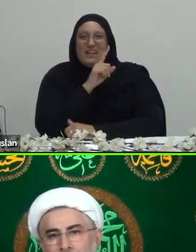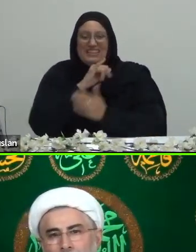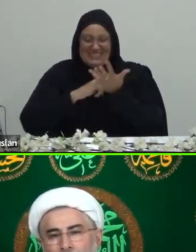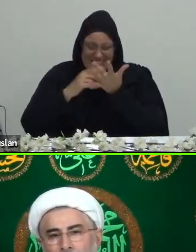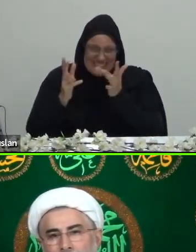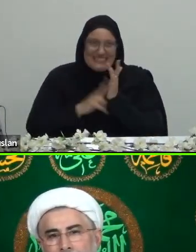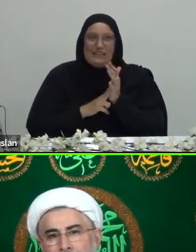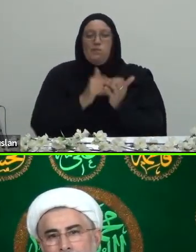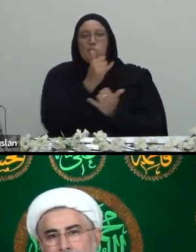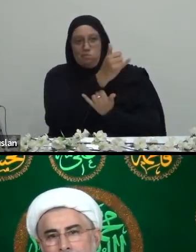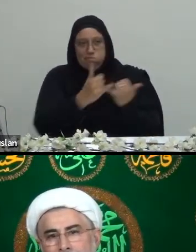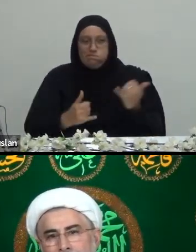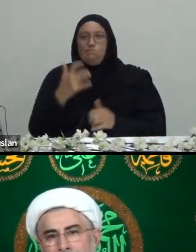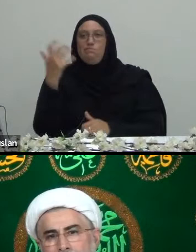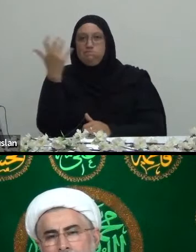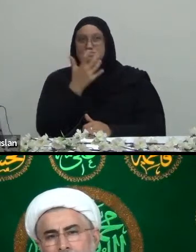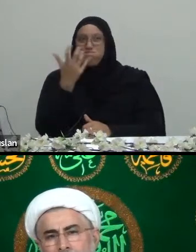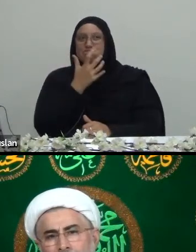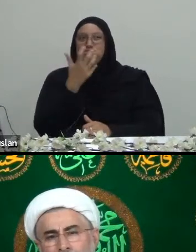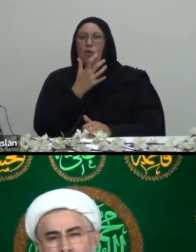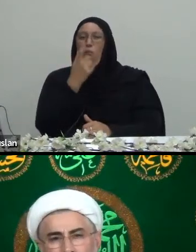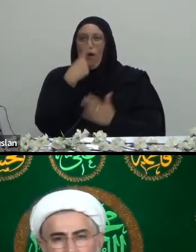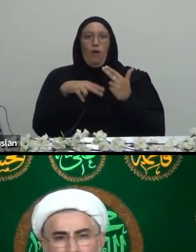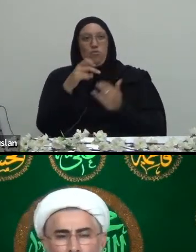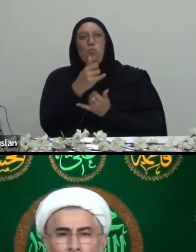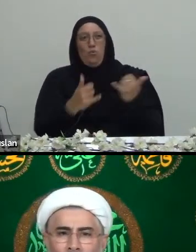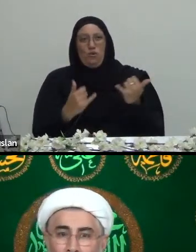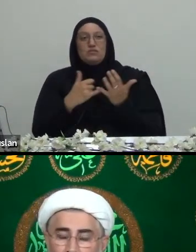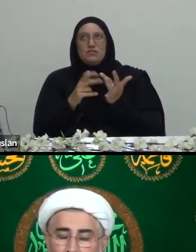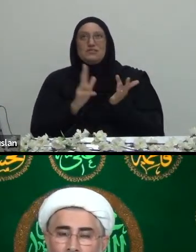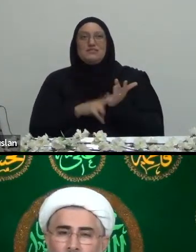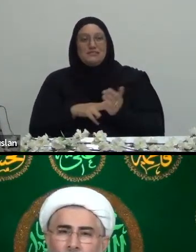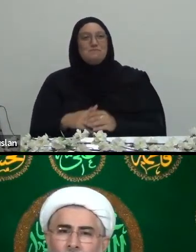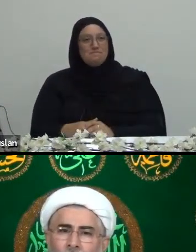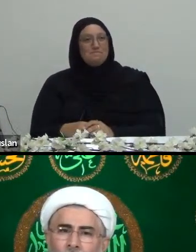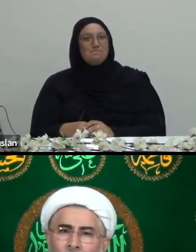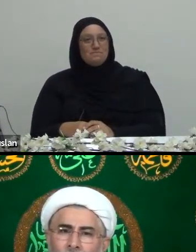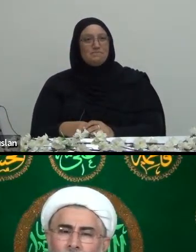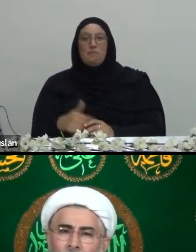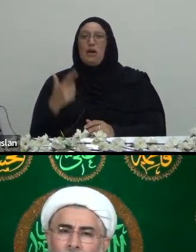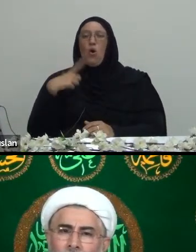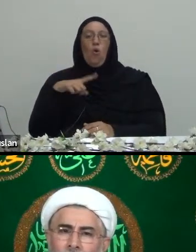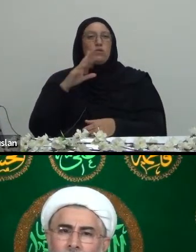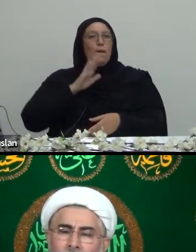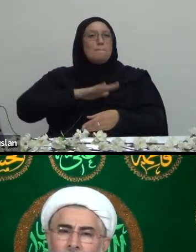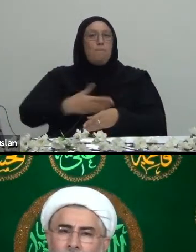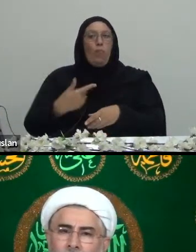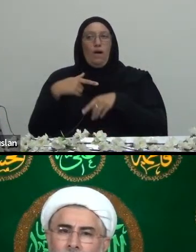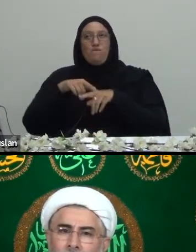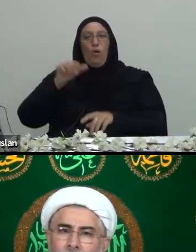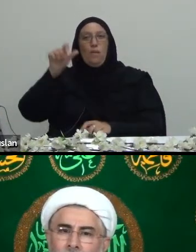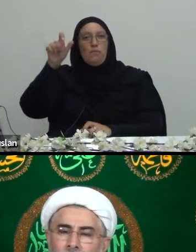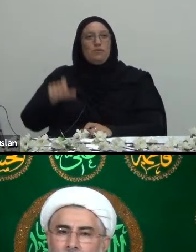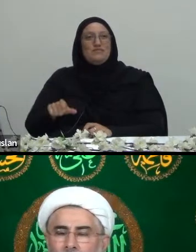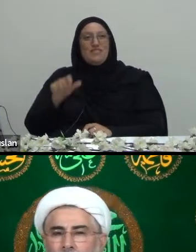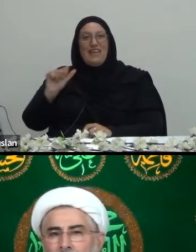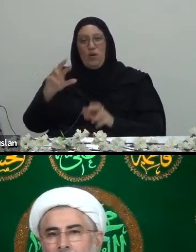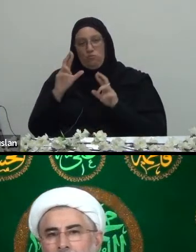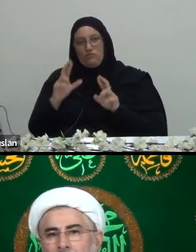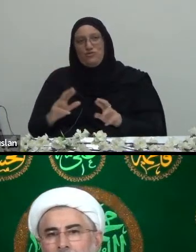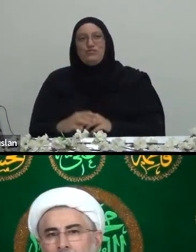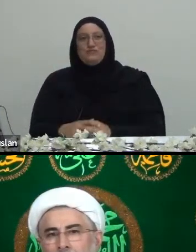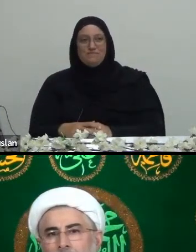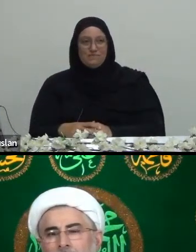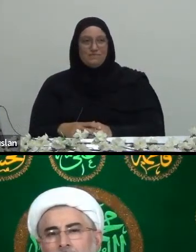do. And just following on from that, would then you recommend that our executor of